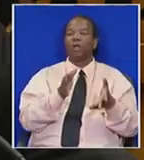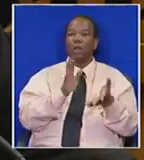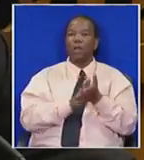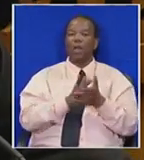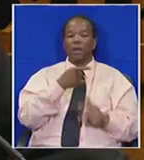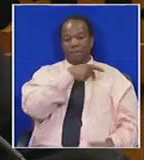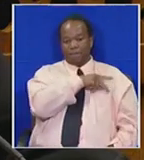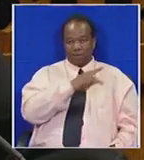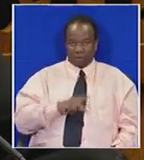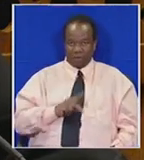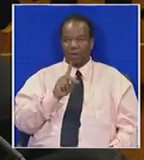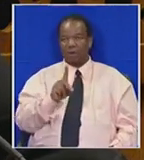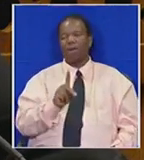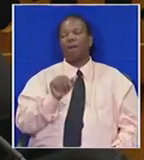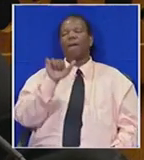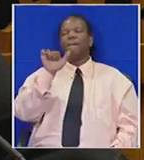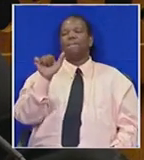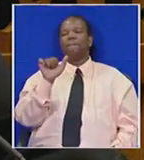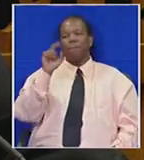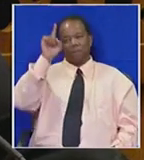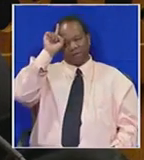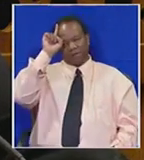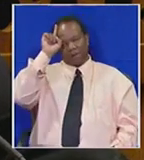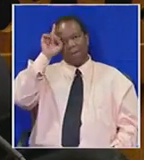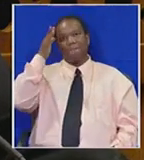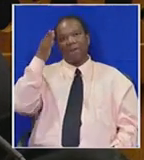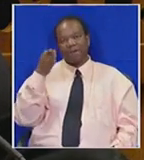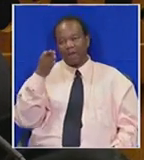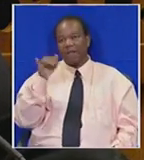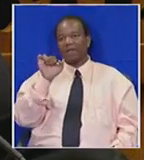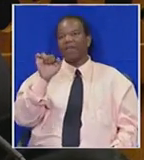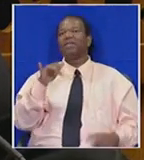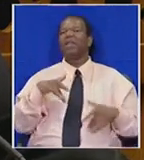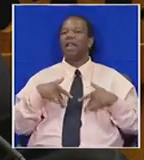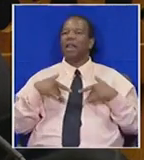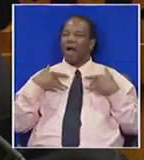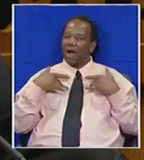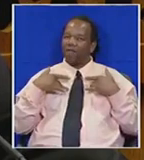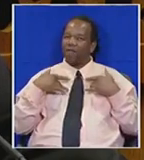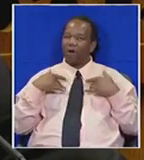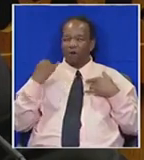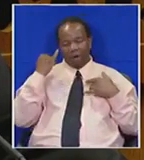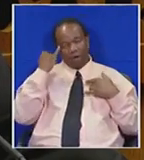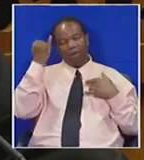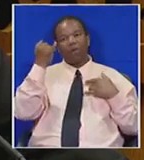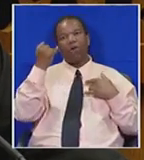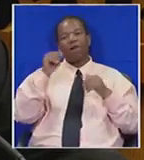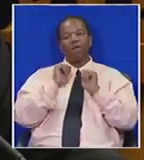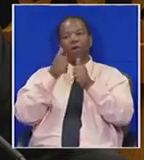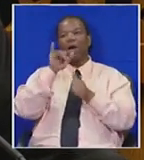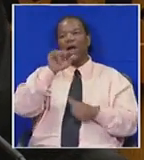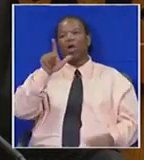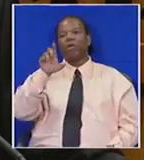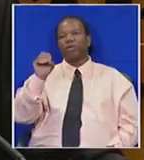statesman, Nelson Mandela has lived the life and the ideals of the ILO through